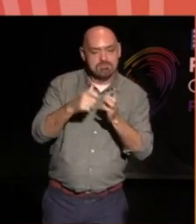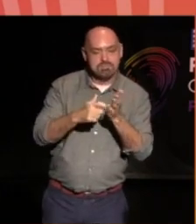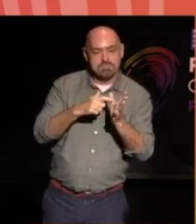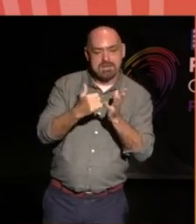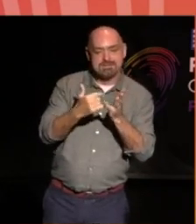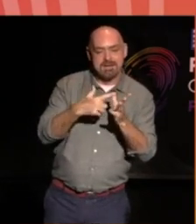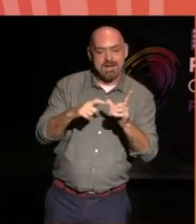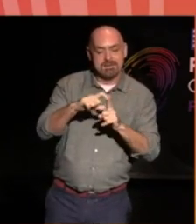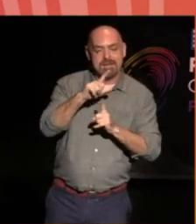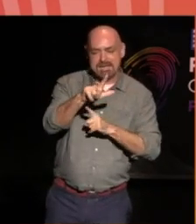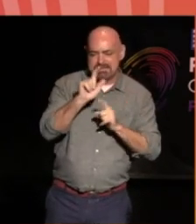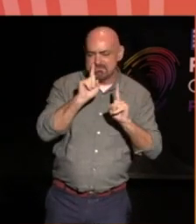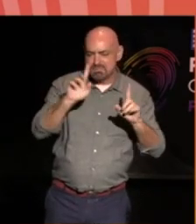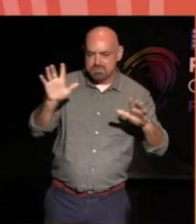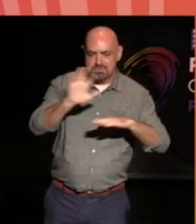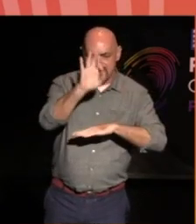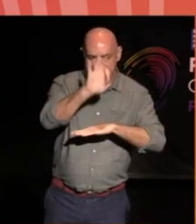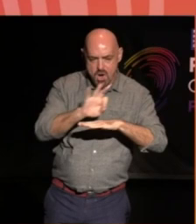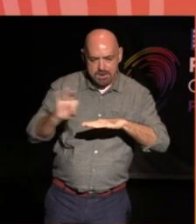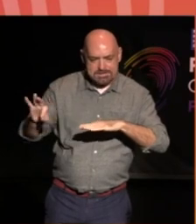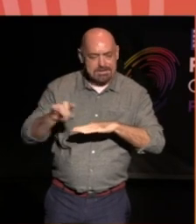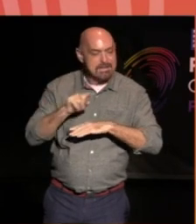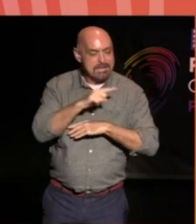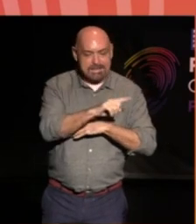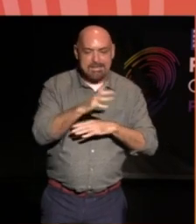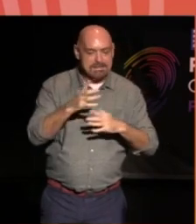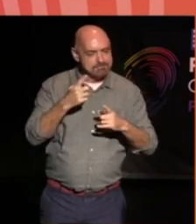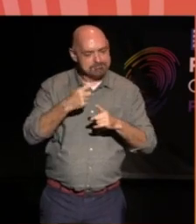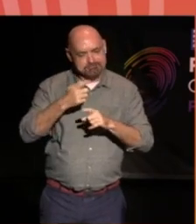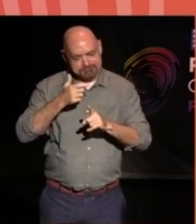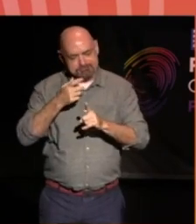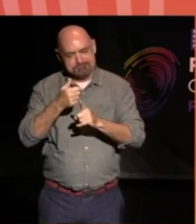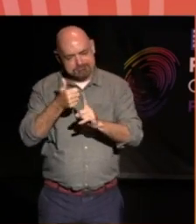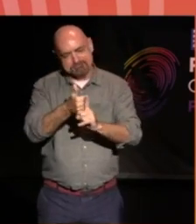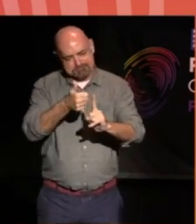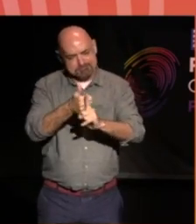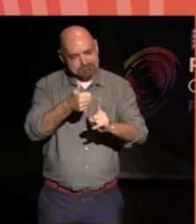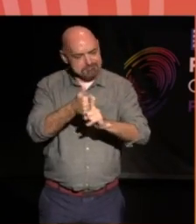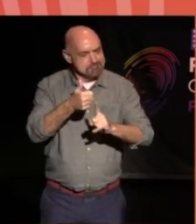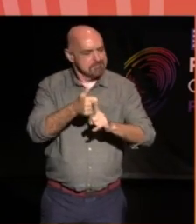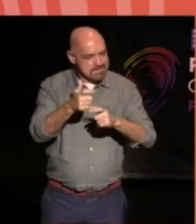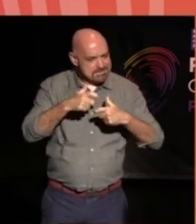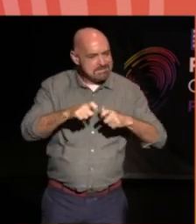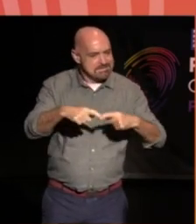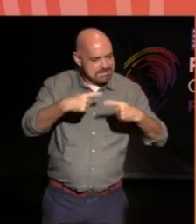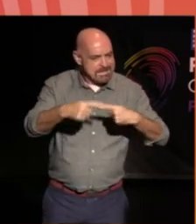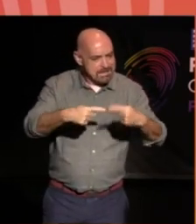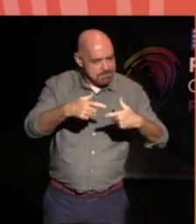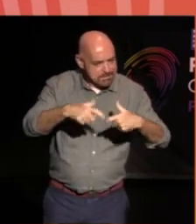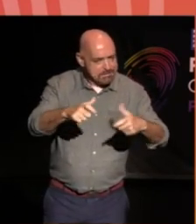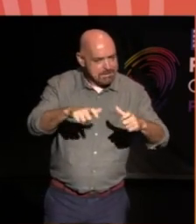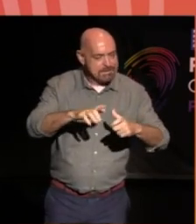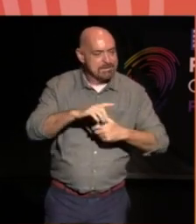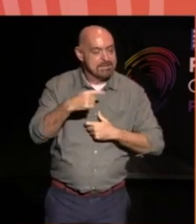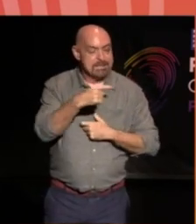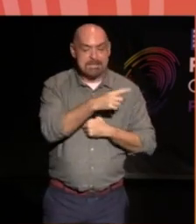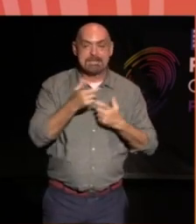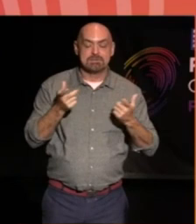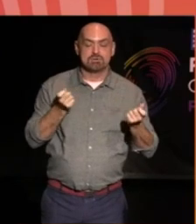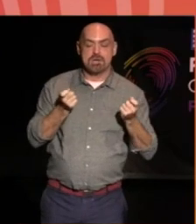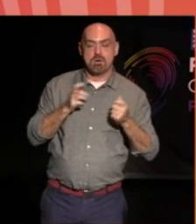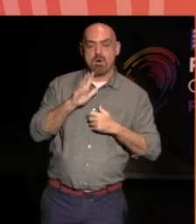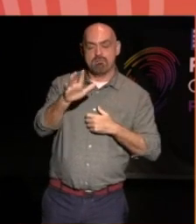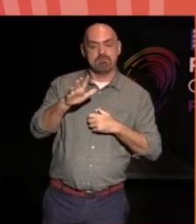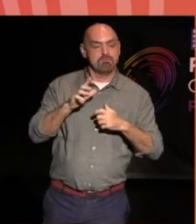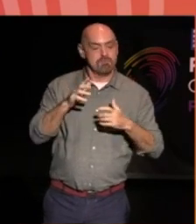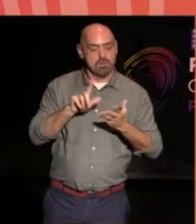is a renowned architect and prominent voice on sustainability across the built environment and is currently chair of the UK